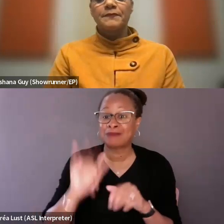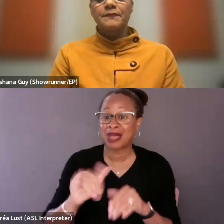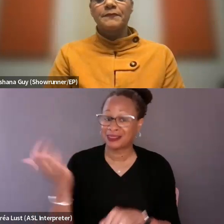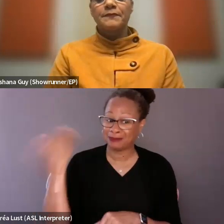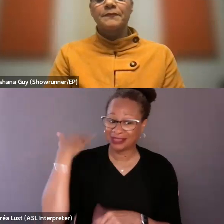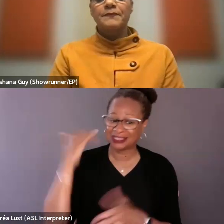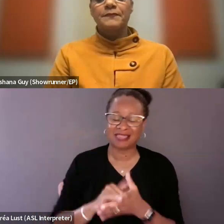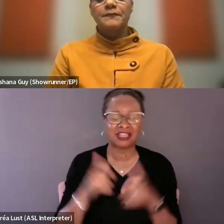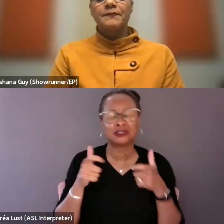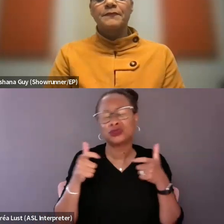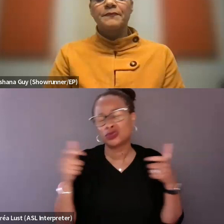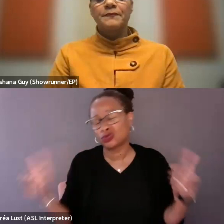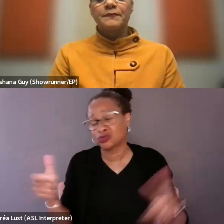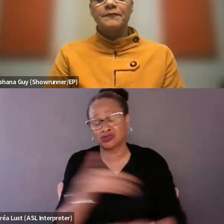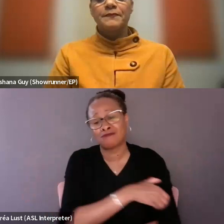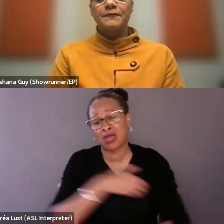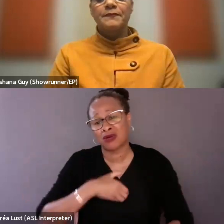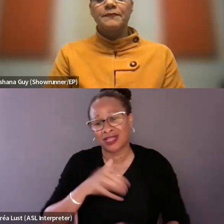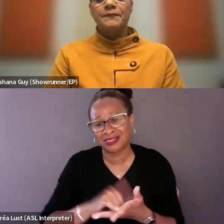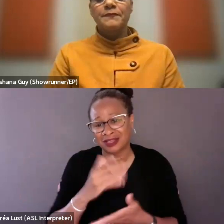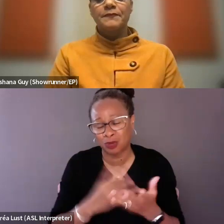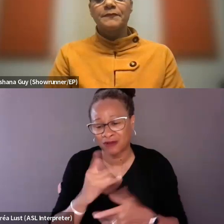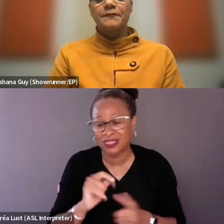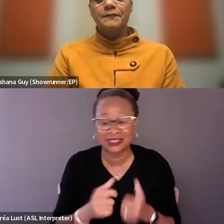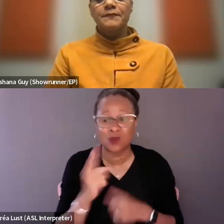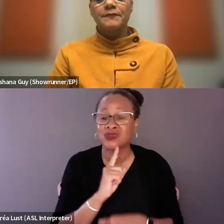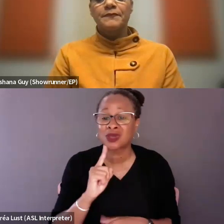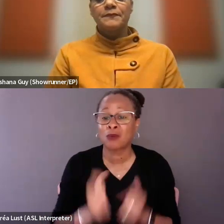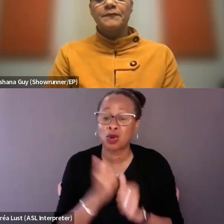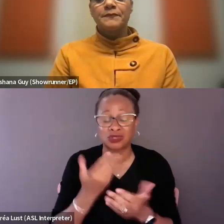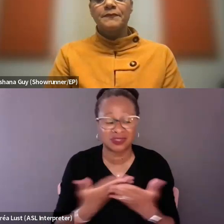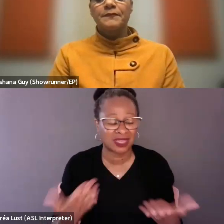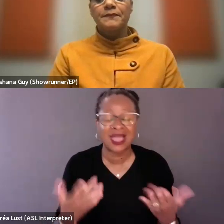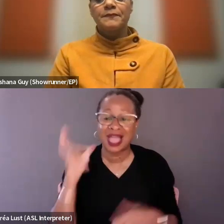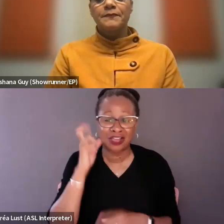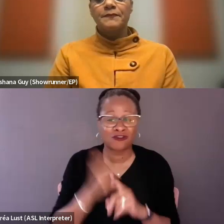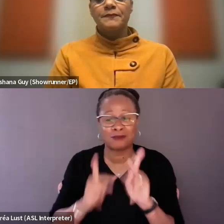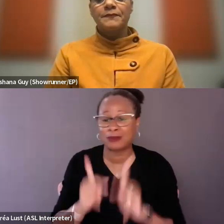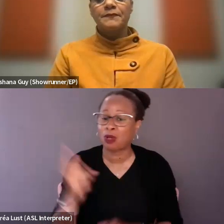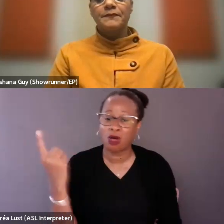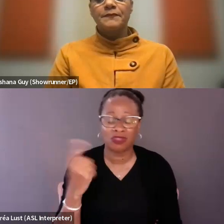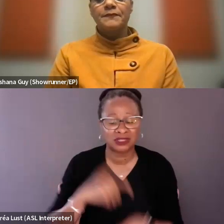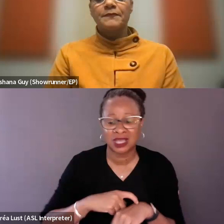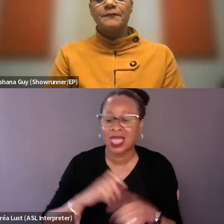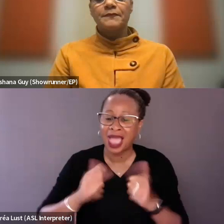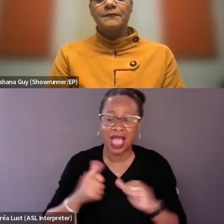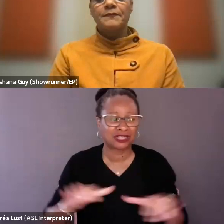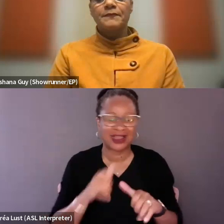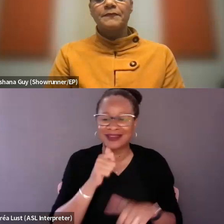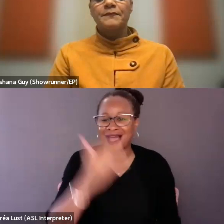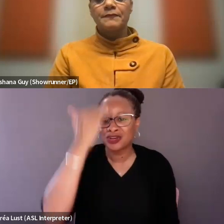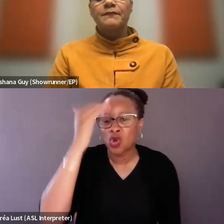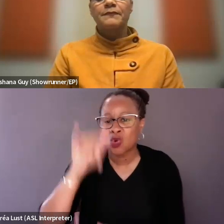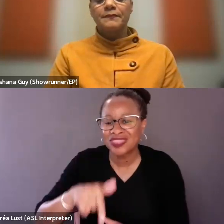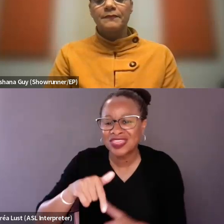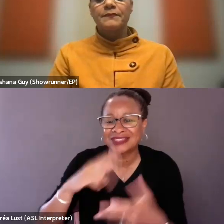just tremendously empowering. I mean, that's the single most thing that I hear from people all of the time is, how did I not know this